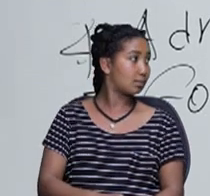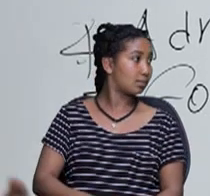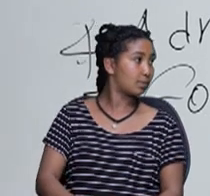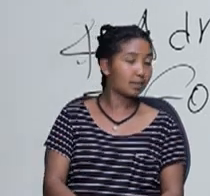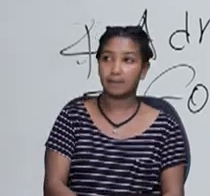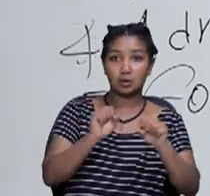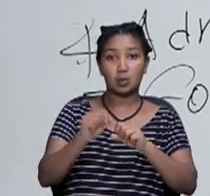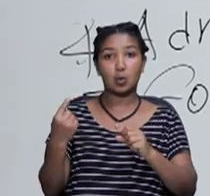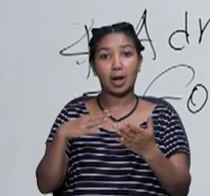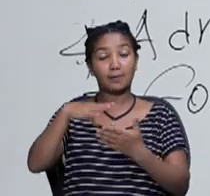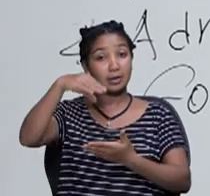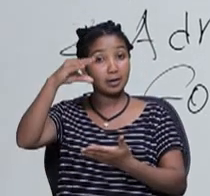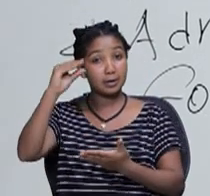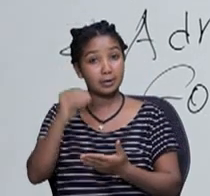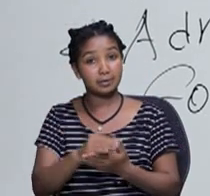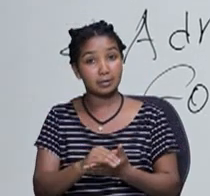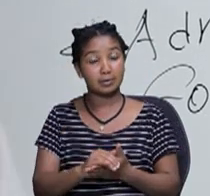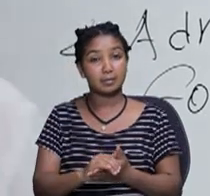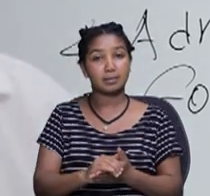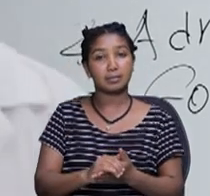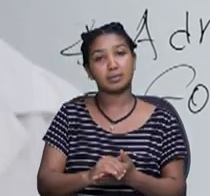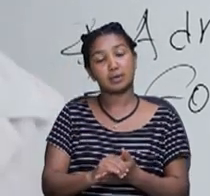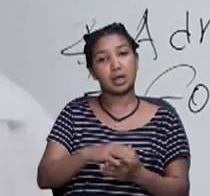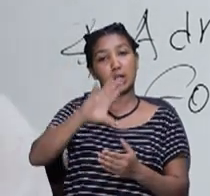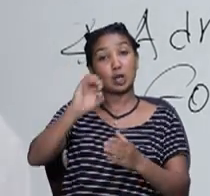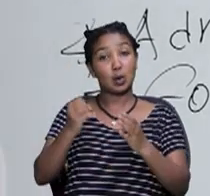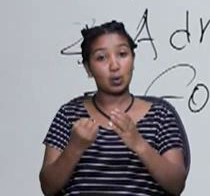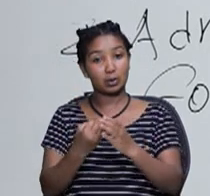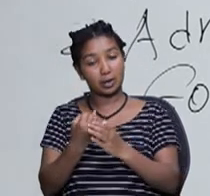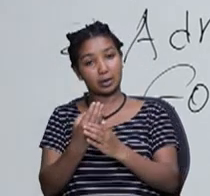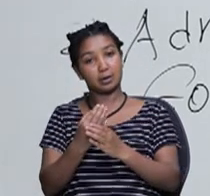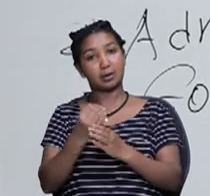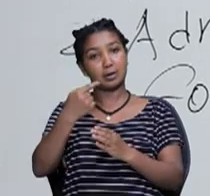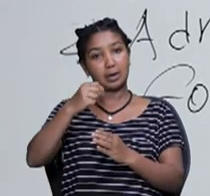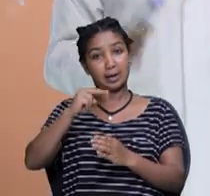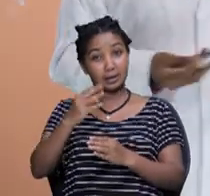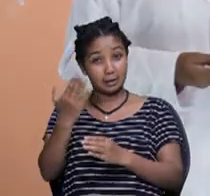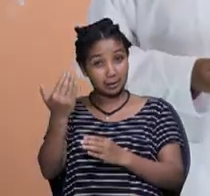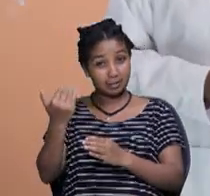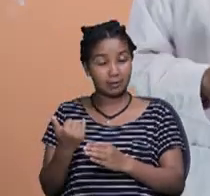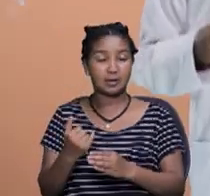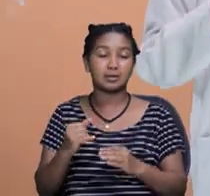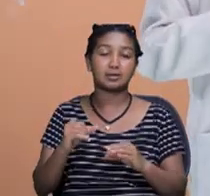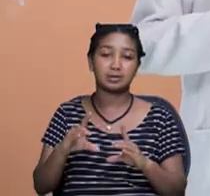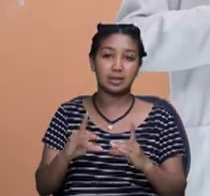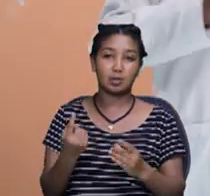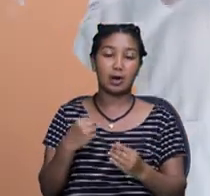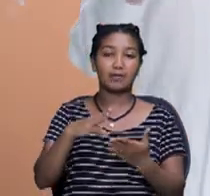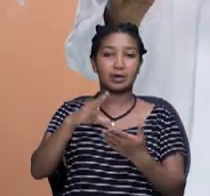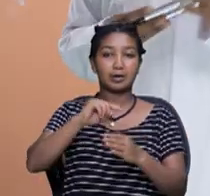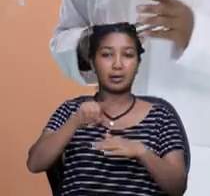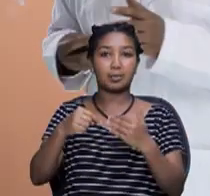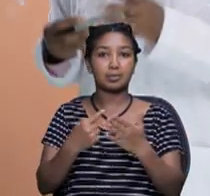So we have learned endocrine glands. In previous session, we have learned